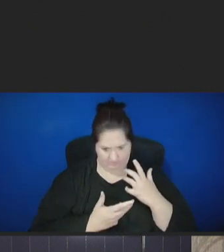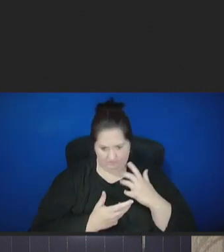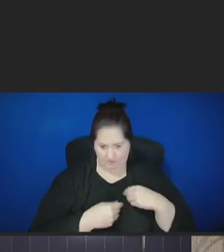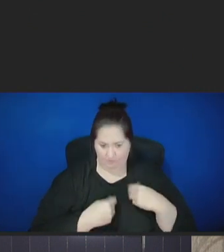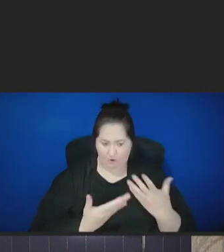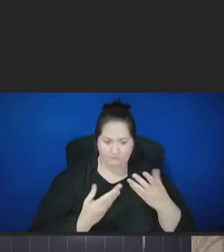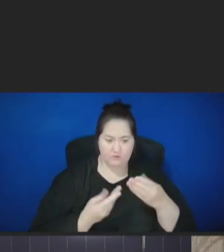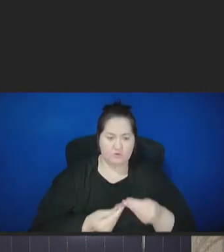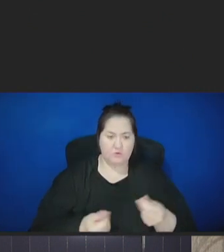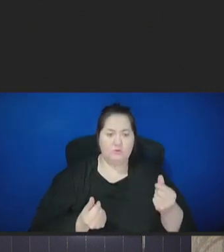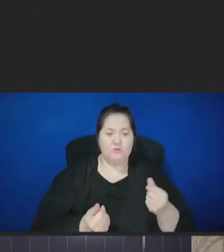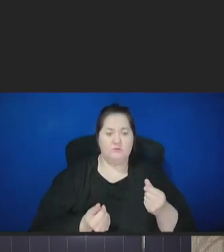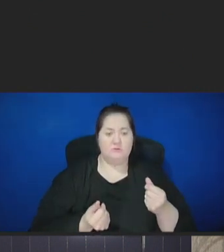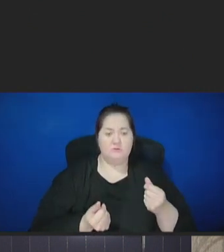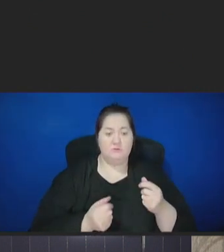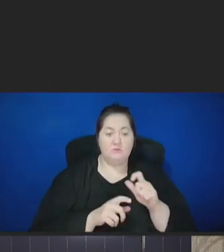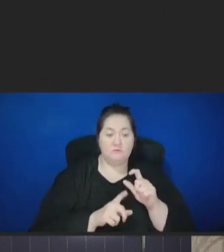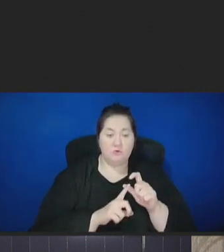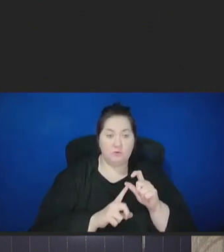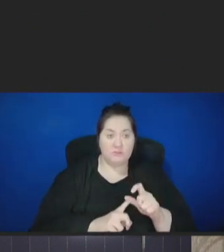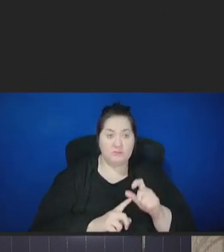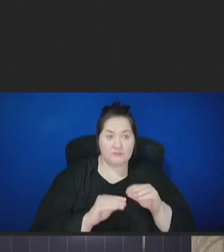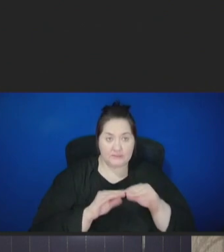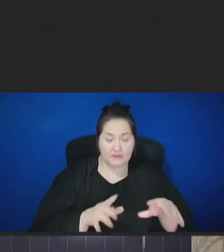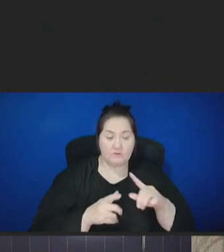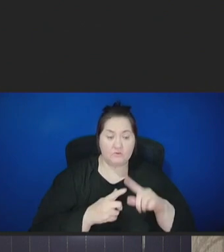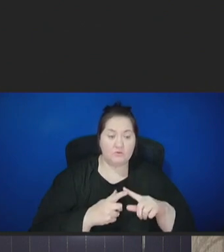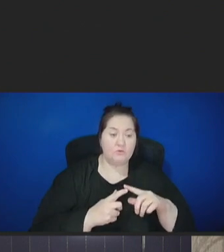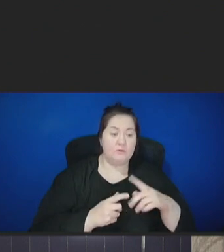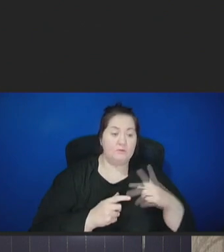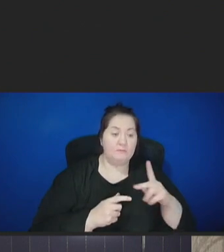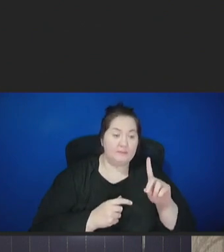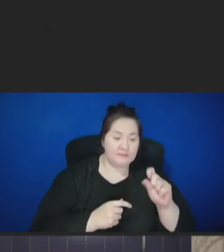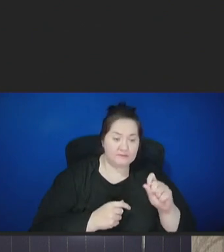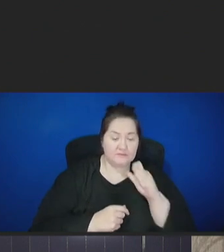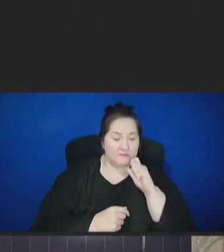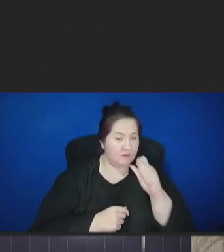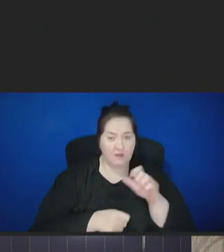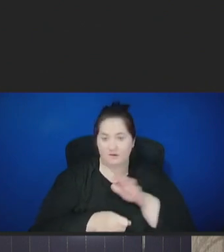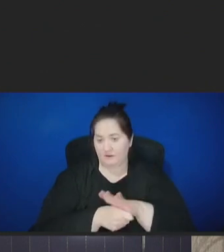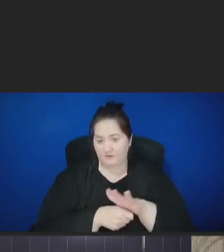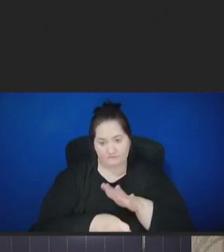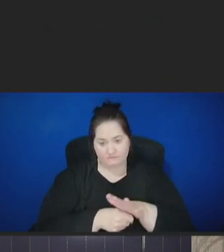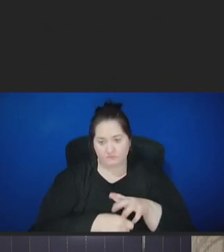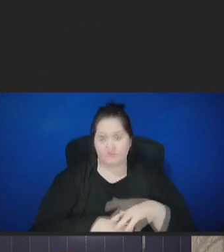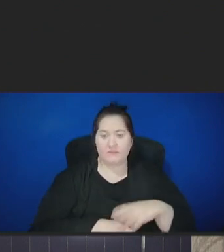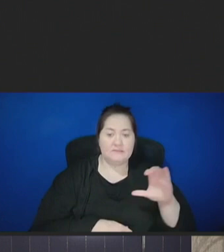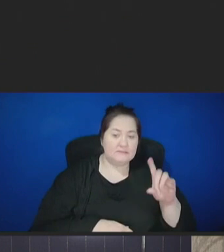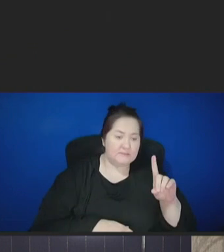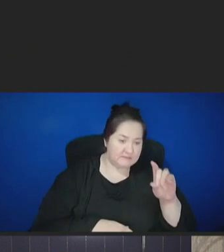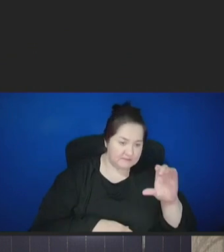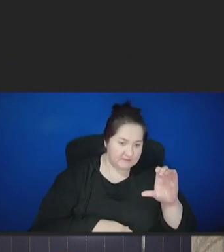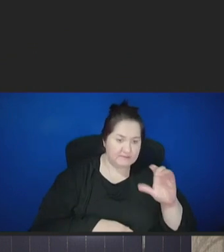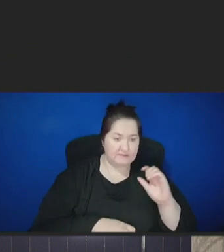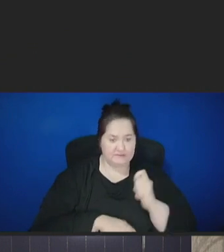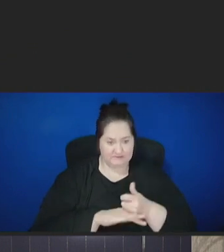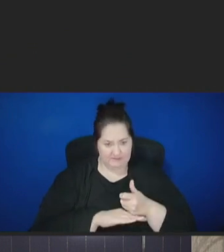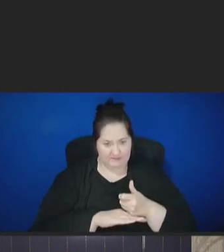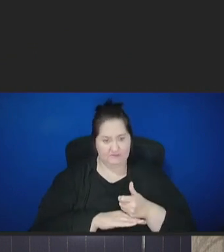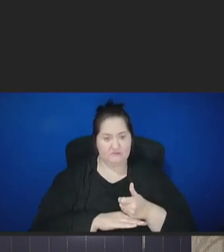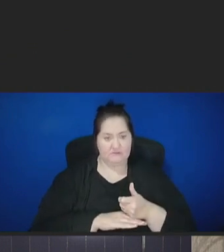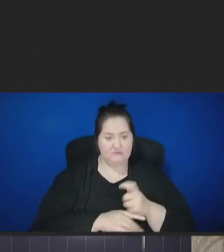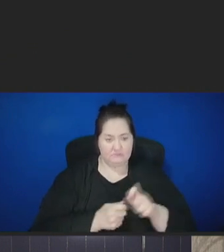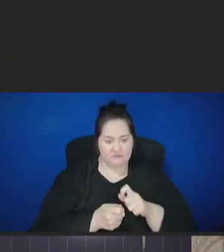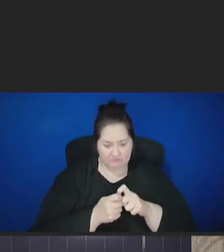solutions. The verbiage that is getting out to pediatricians is not sufficient. The CDC laid out